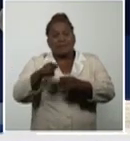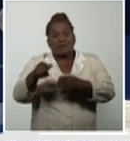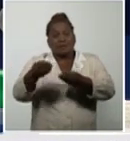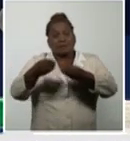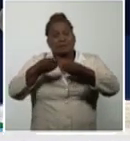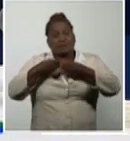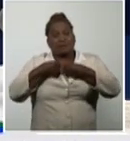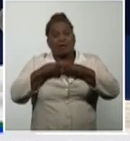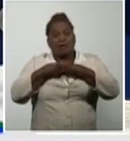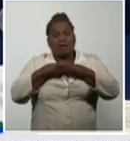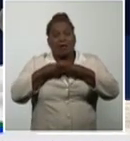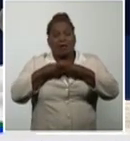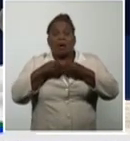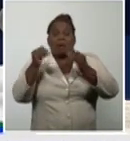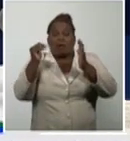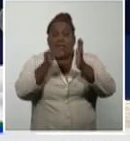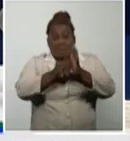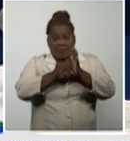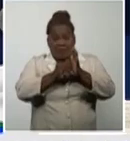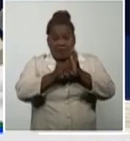of